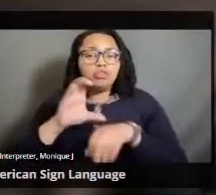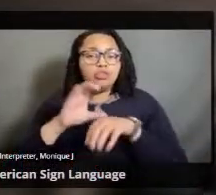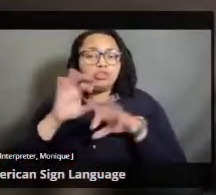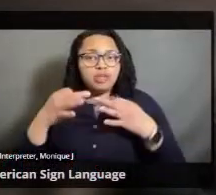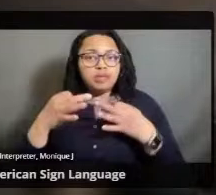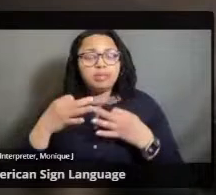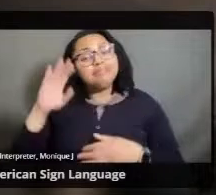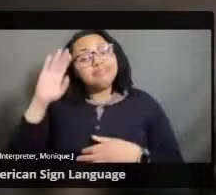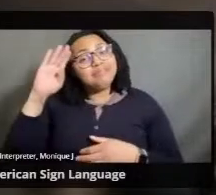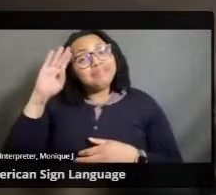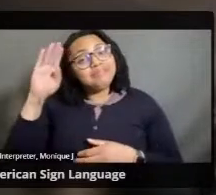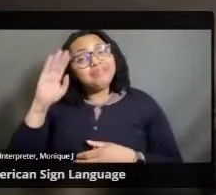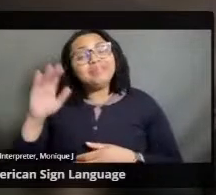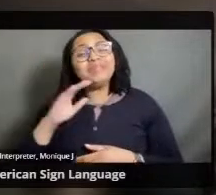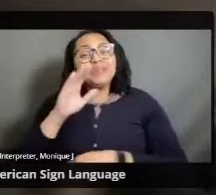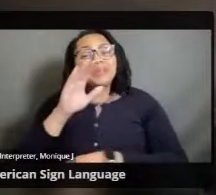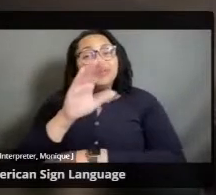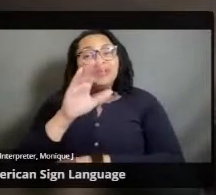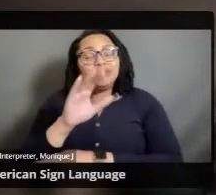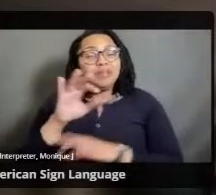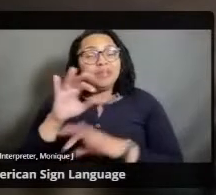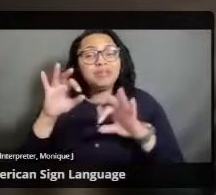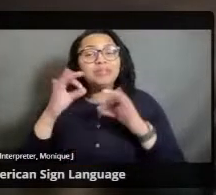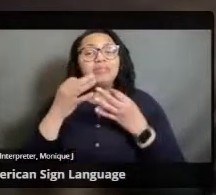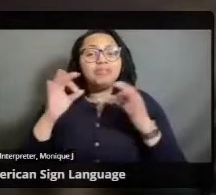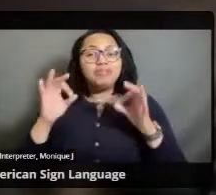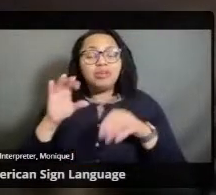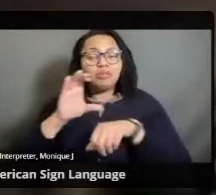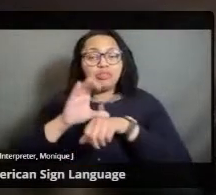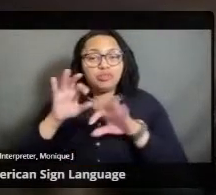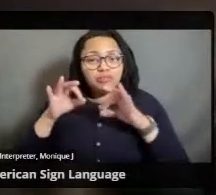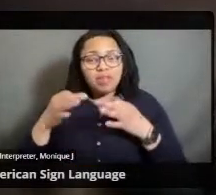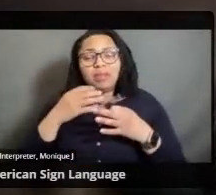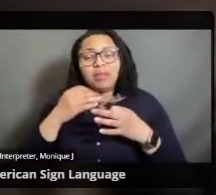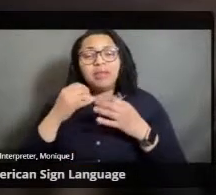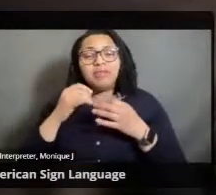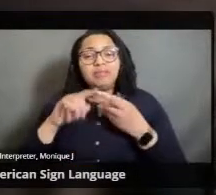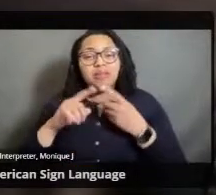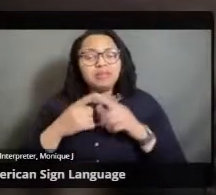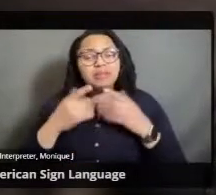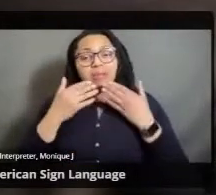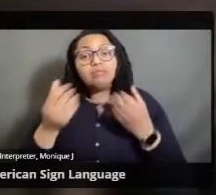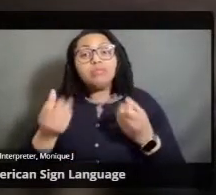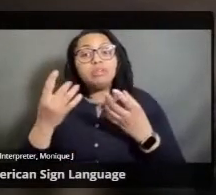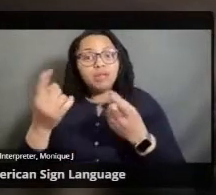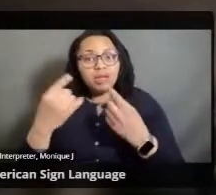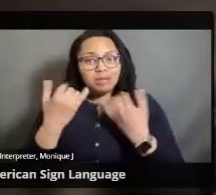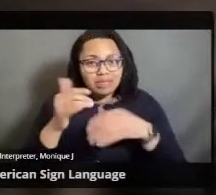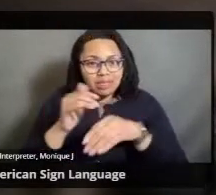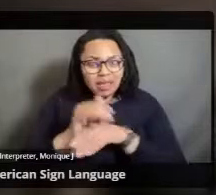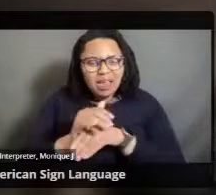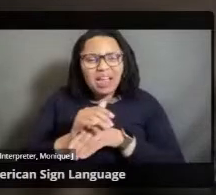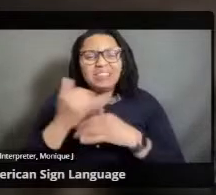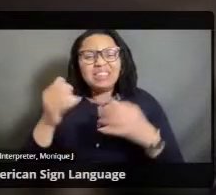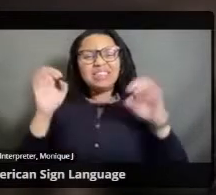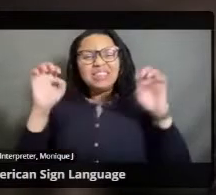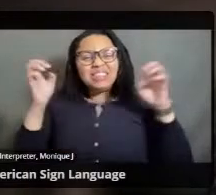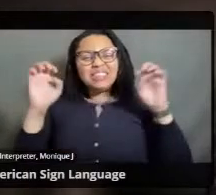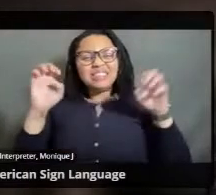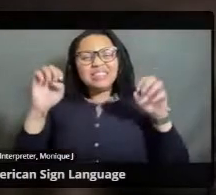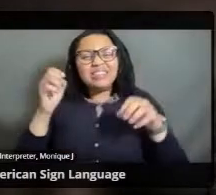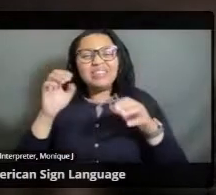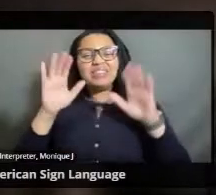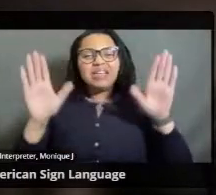Yes, good evening, Freedom Church family and friends. Thank you so much for being here tonight on this Easter Sunday.